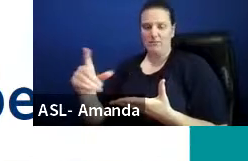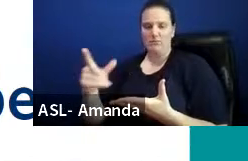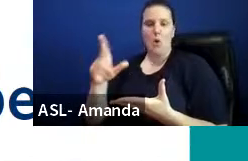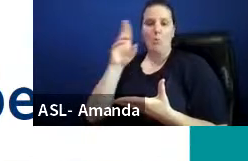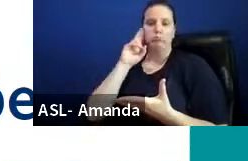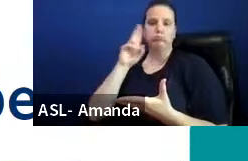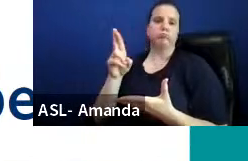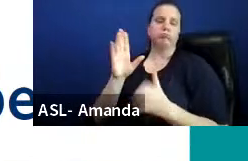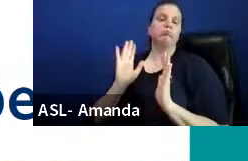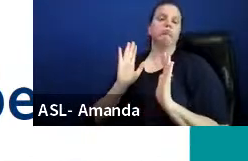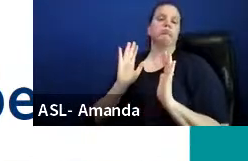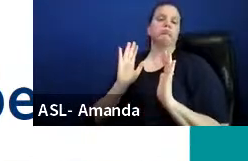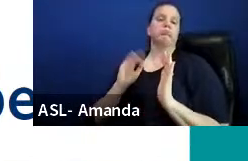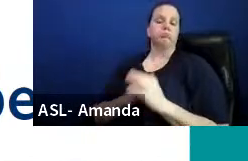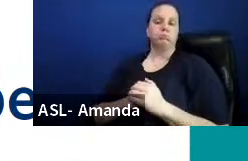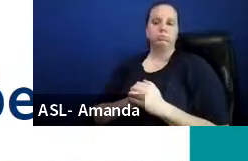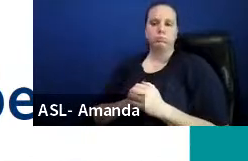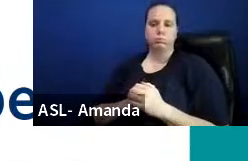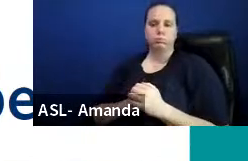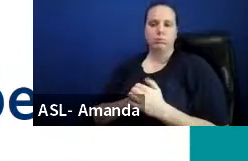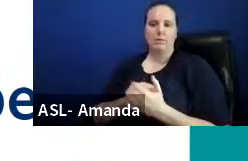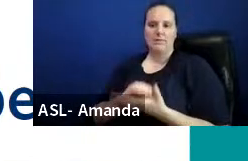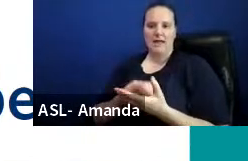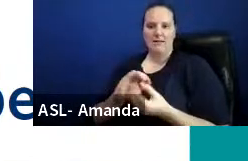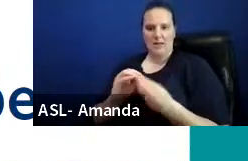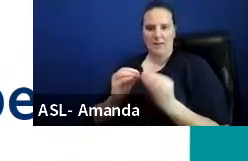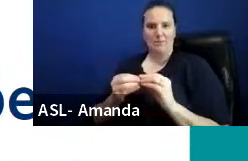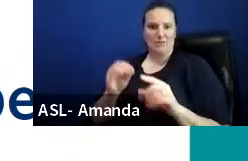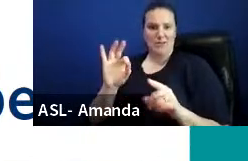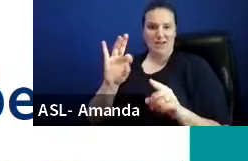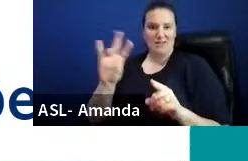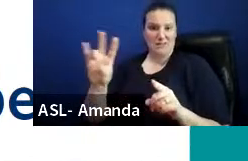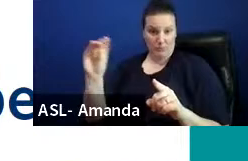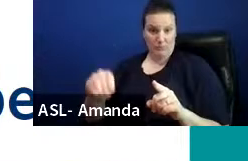And so we have that number at 97%.